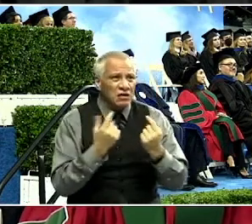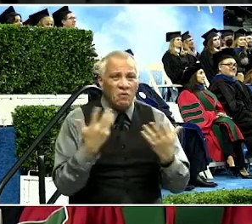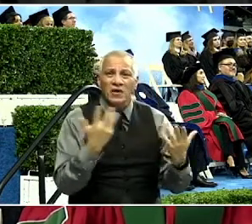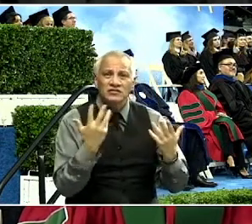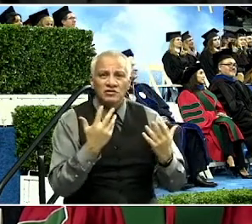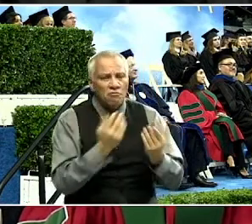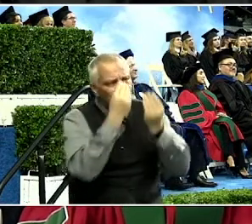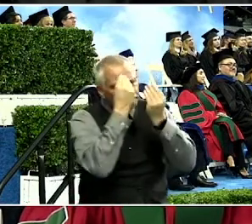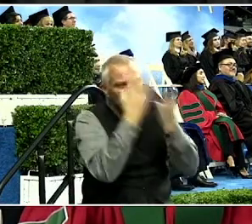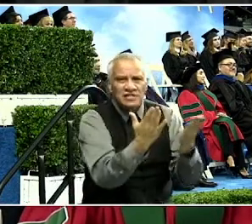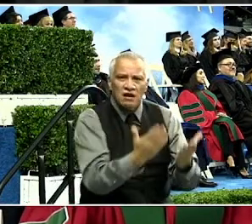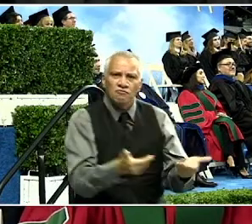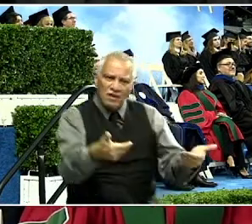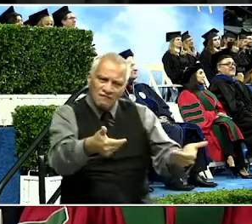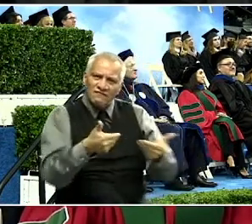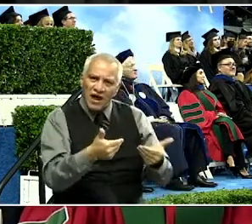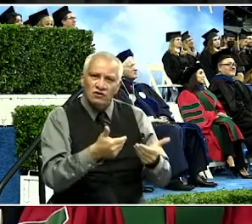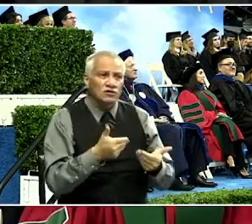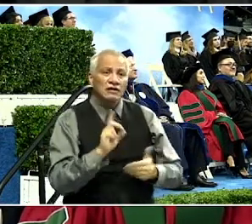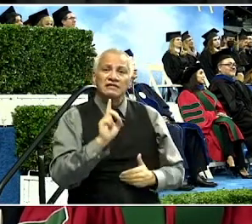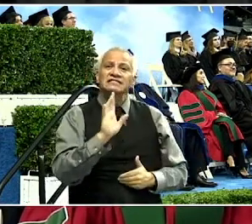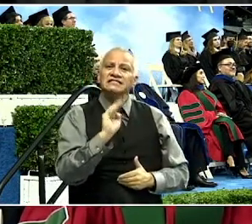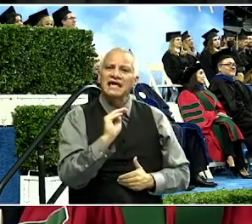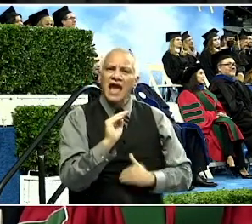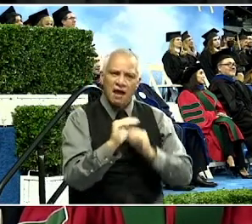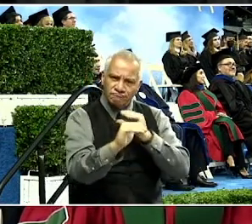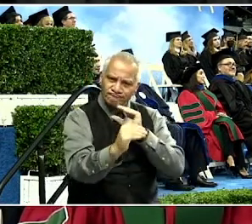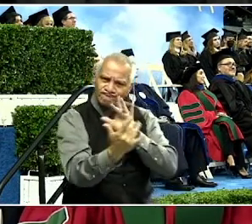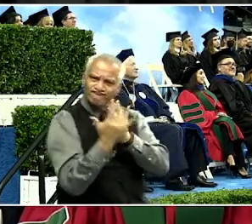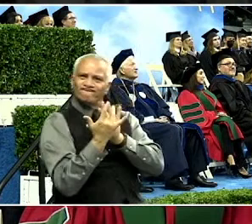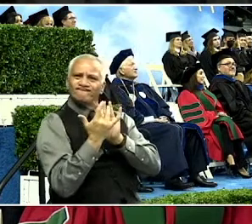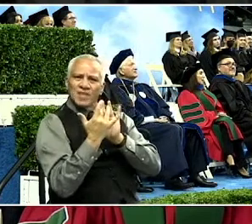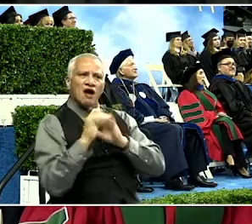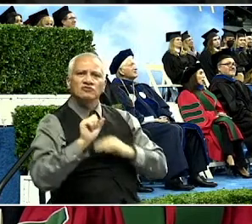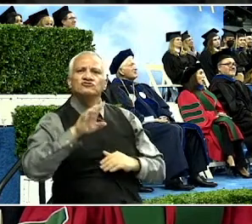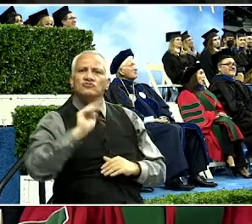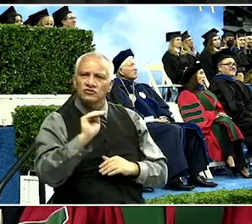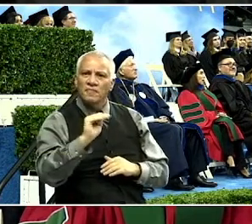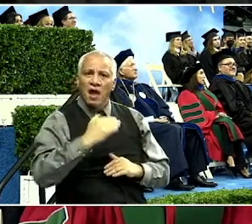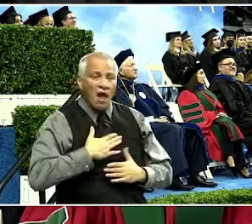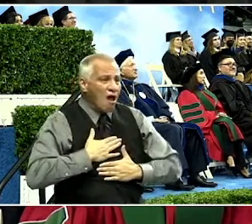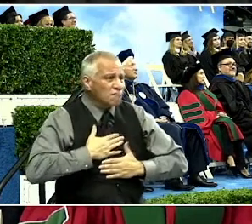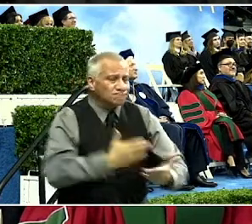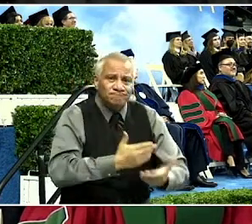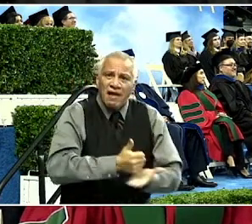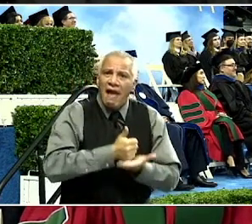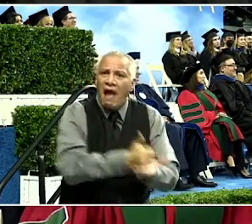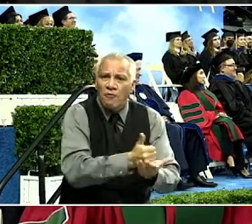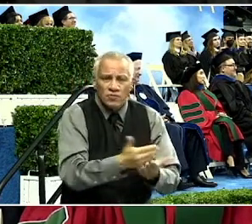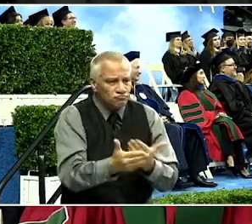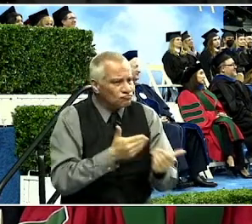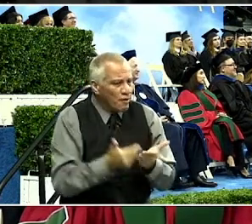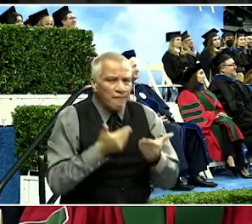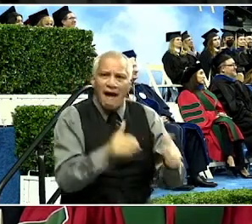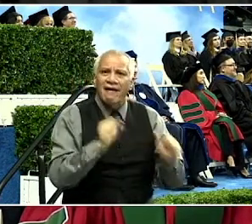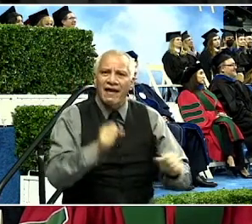extending an open invitation for you to DM me directly on social media, and I will do whatever I can to help you out.